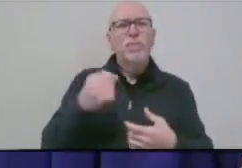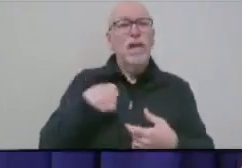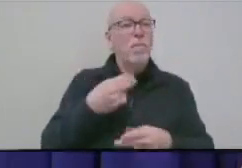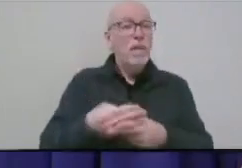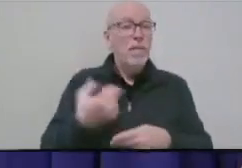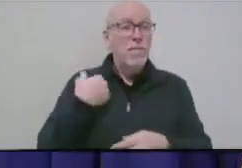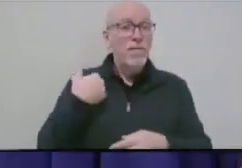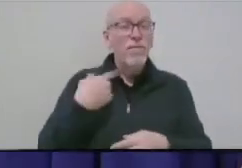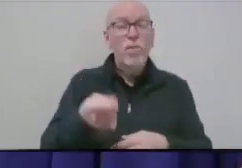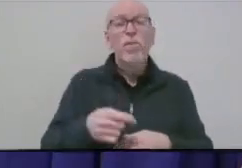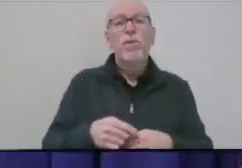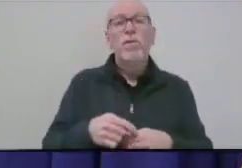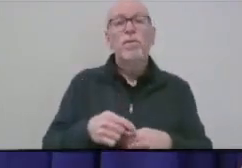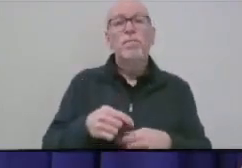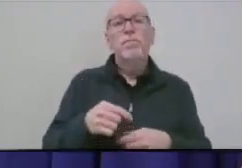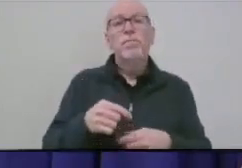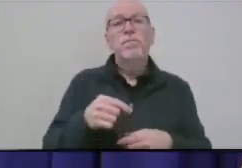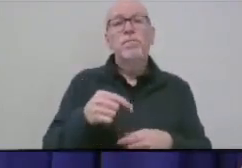terms of